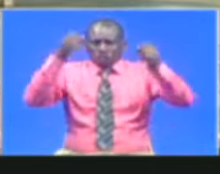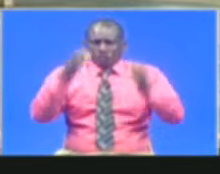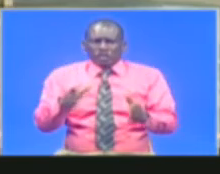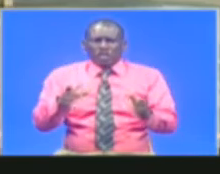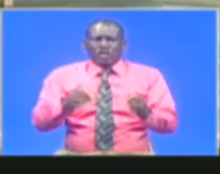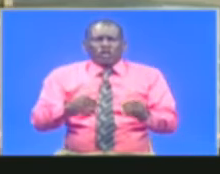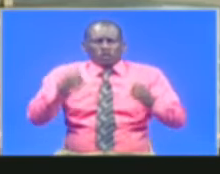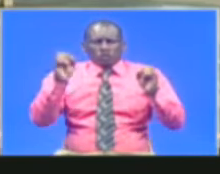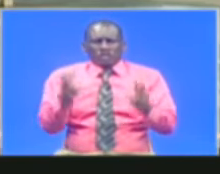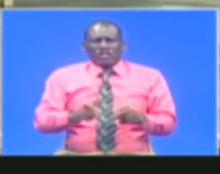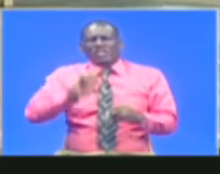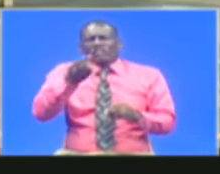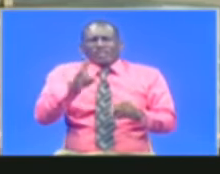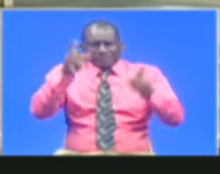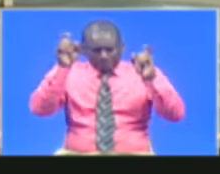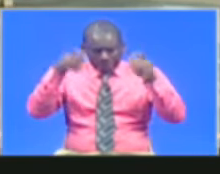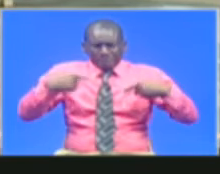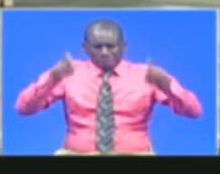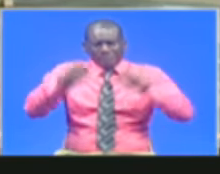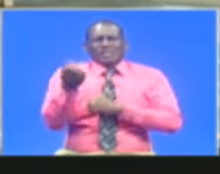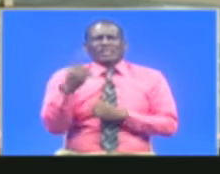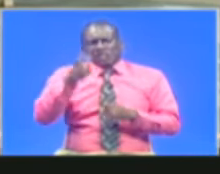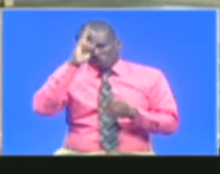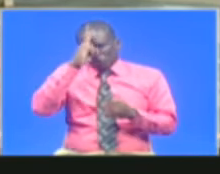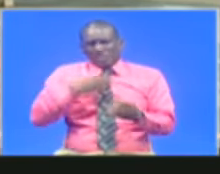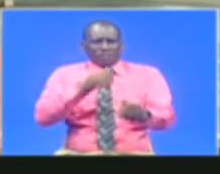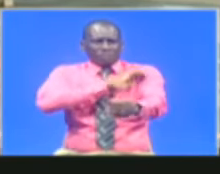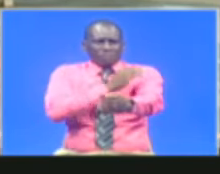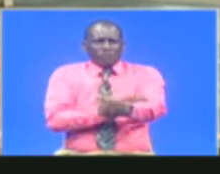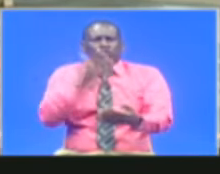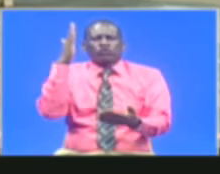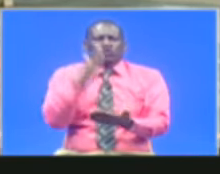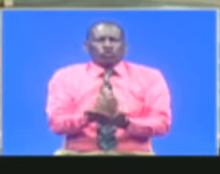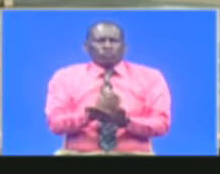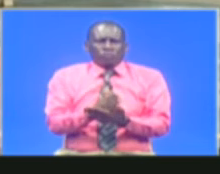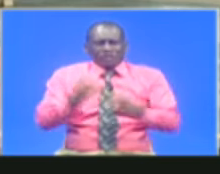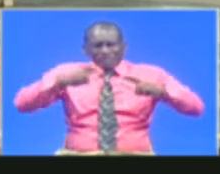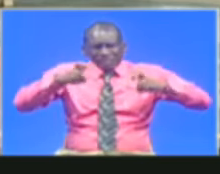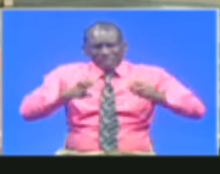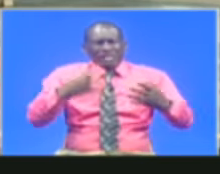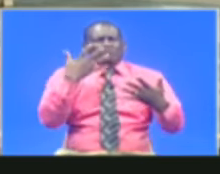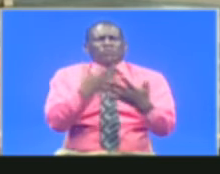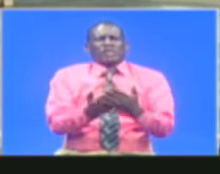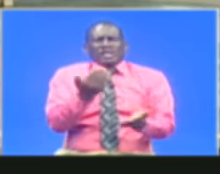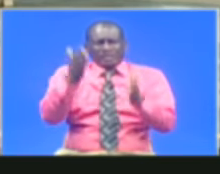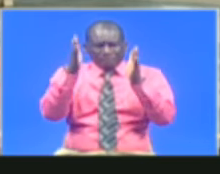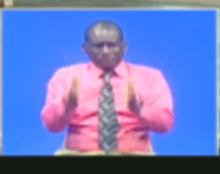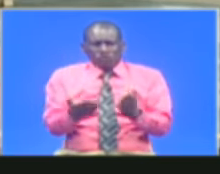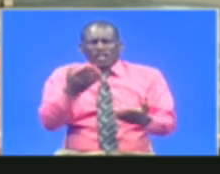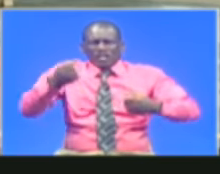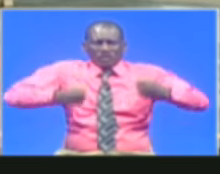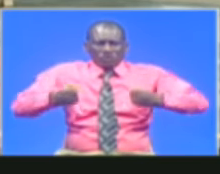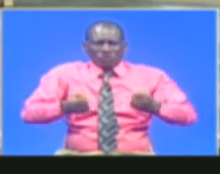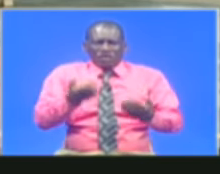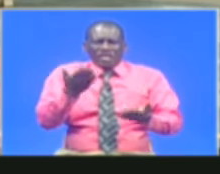order. The first thing people must have in mind is that police have those powers to stop, search and detain any person, any vehicle,